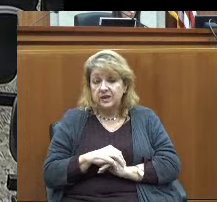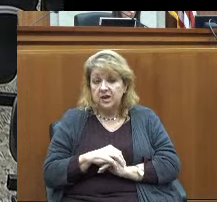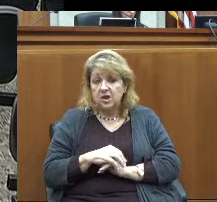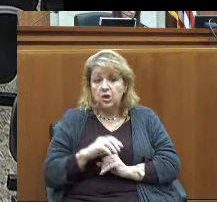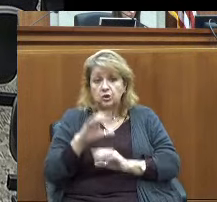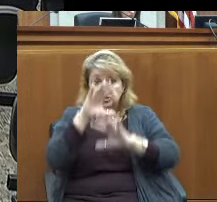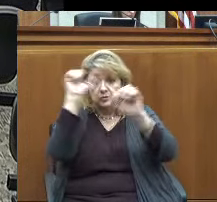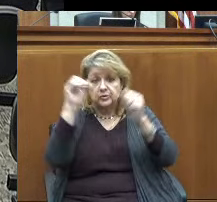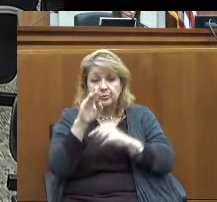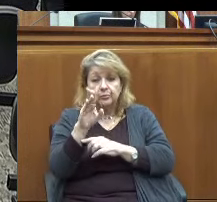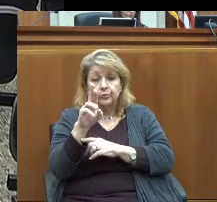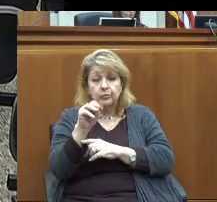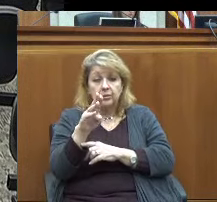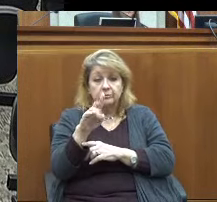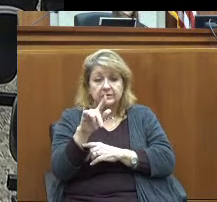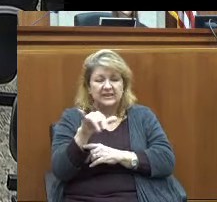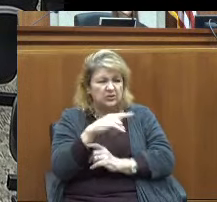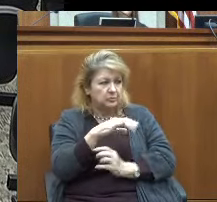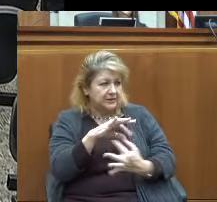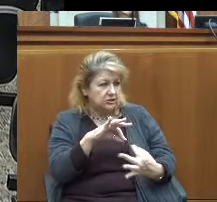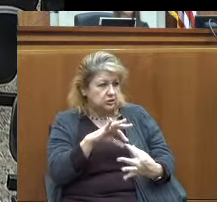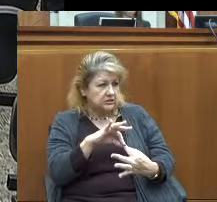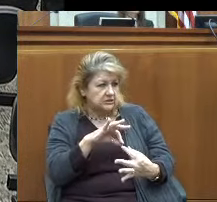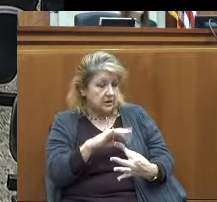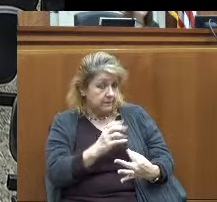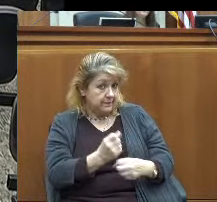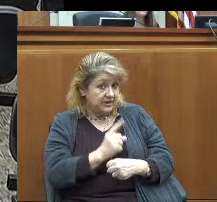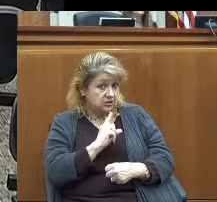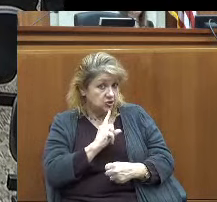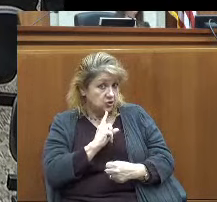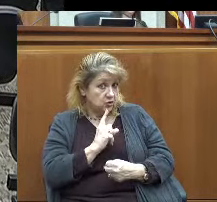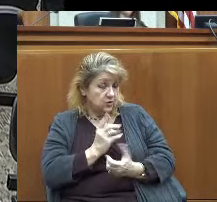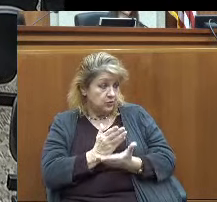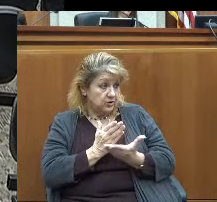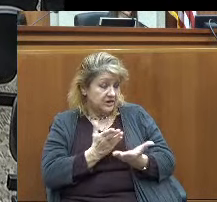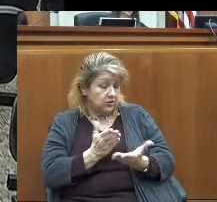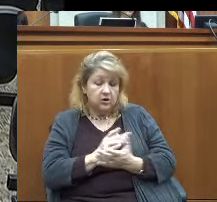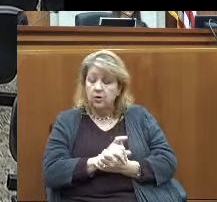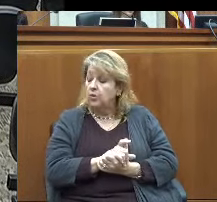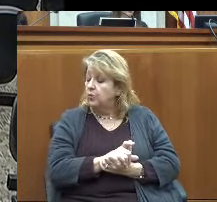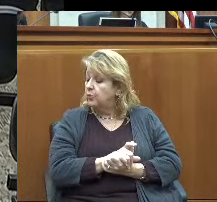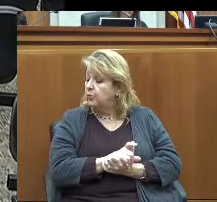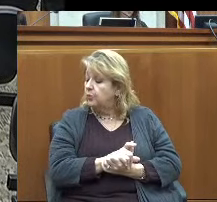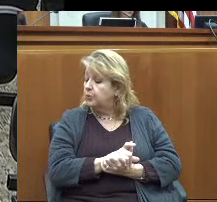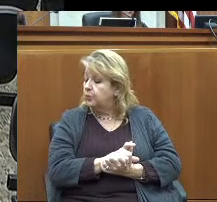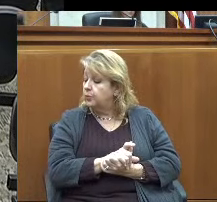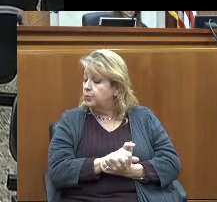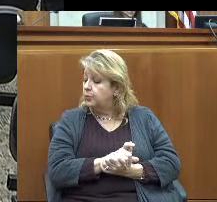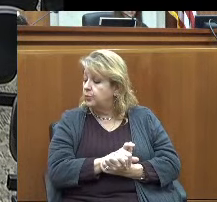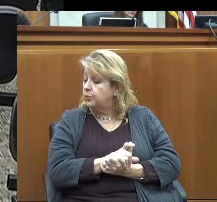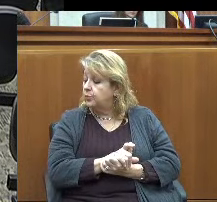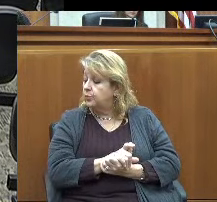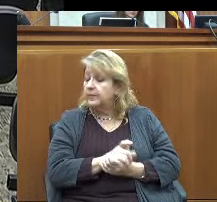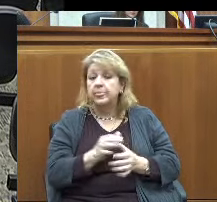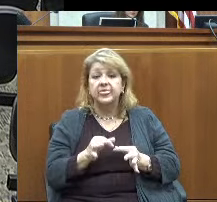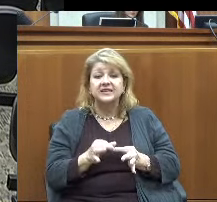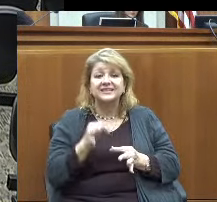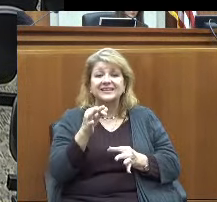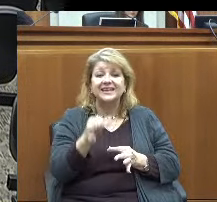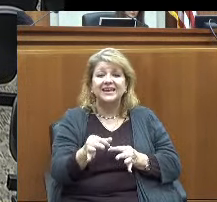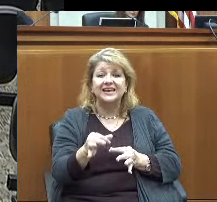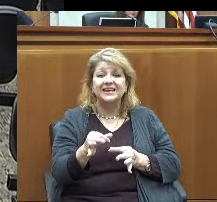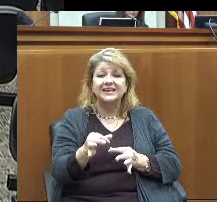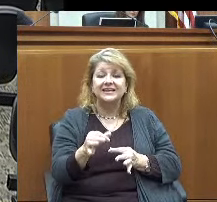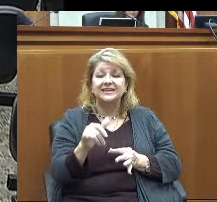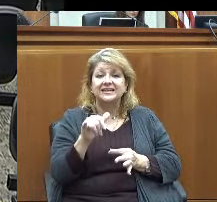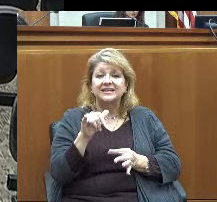Superintendent Bromley, I think you mentioned the other day, and I wanted to make sure we mentioned it if we haven't already, the delays are not